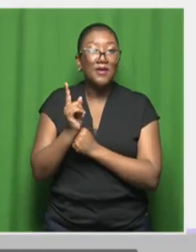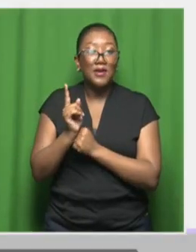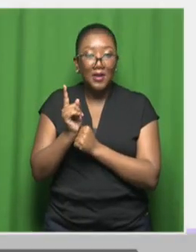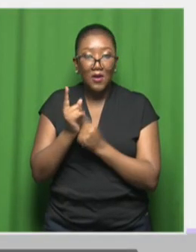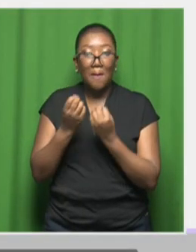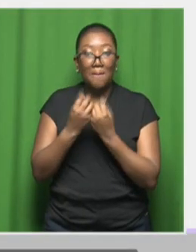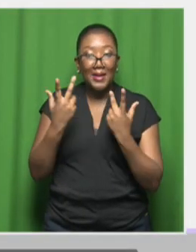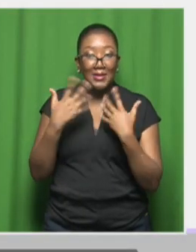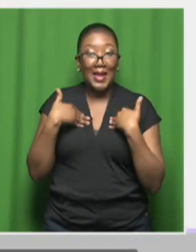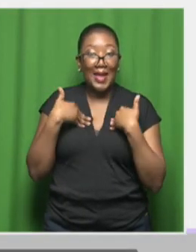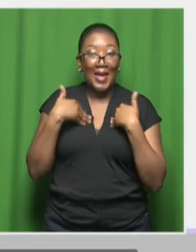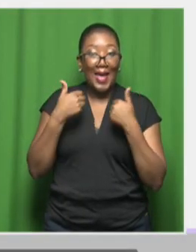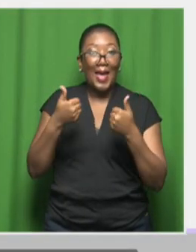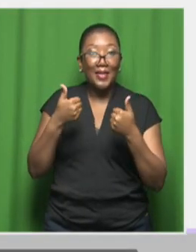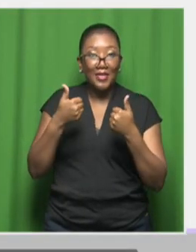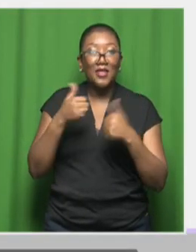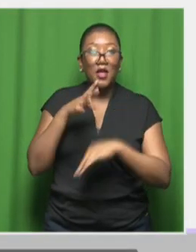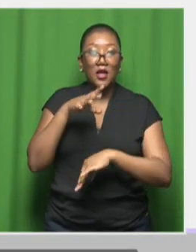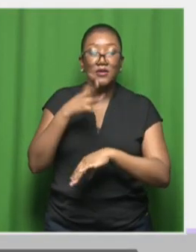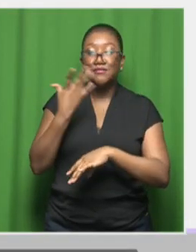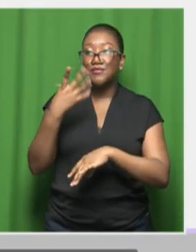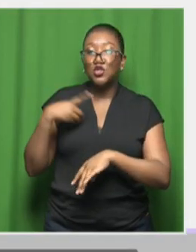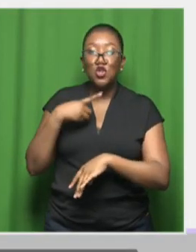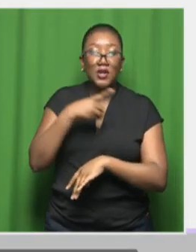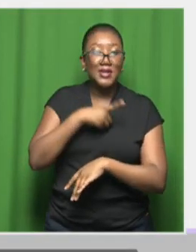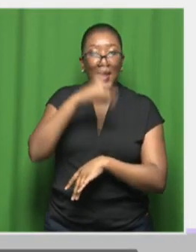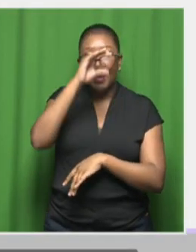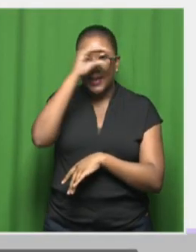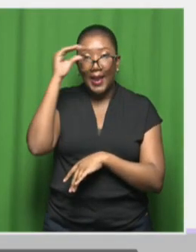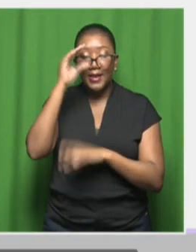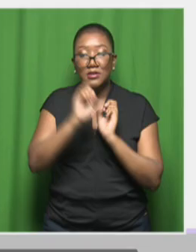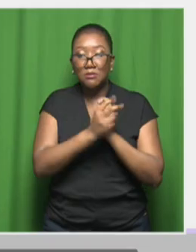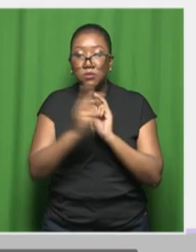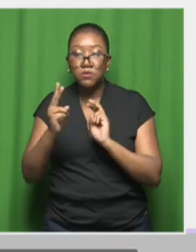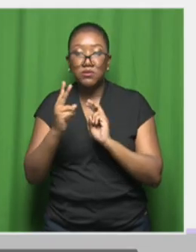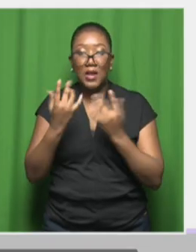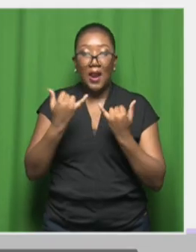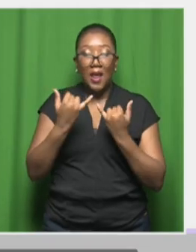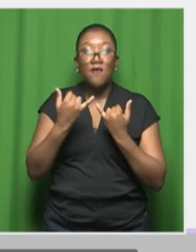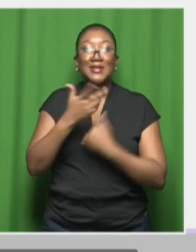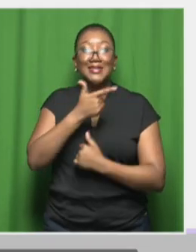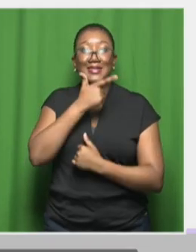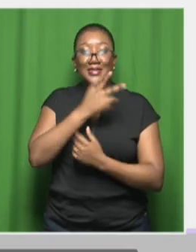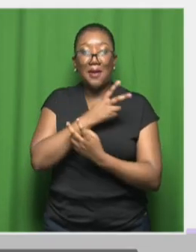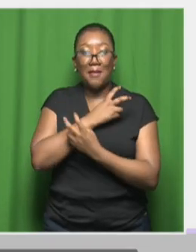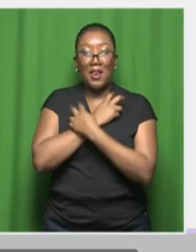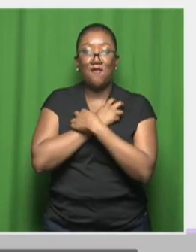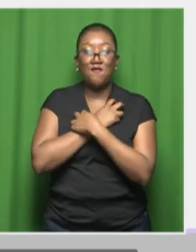the health practitioners might be going on leave in December, and therefore a whole lot of